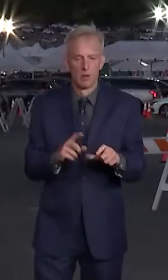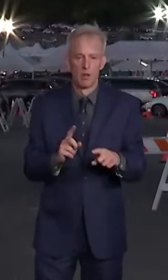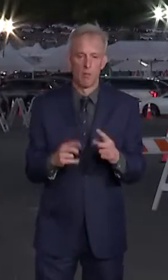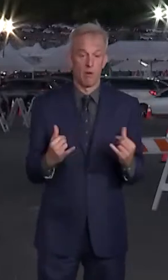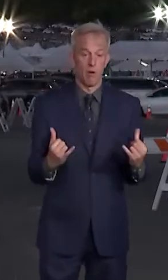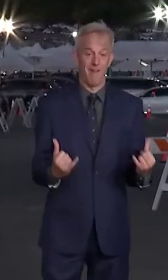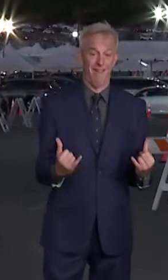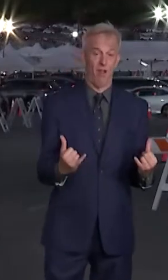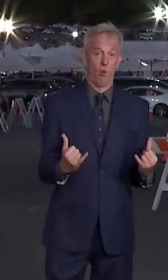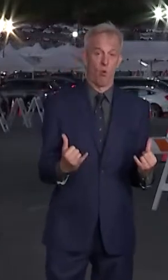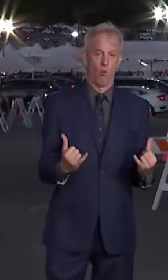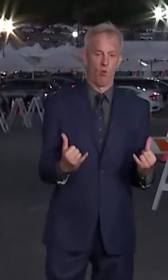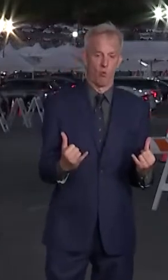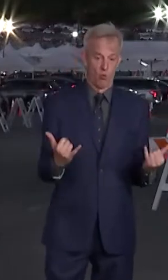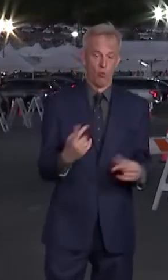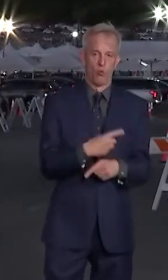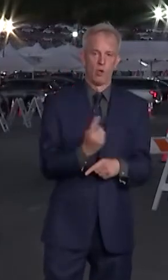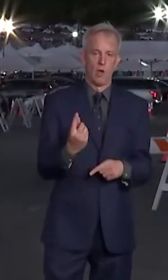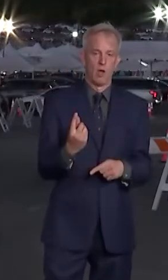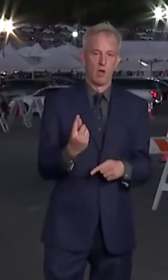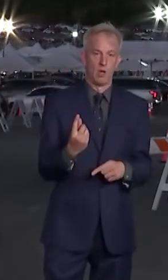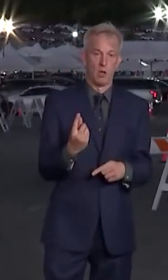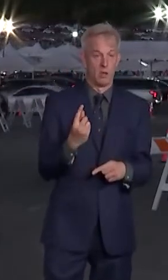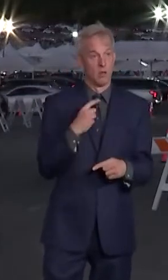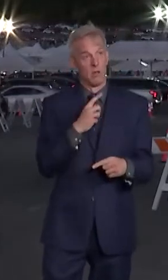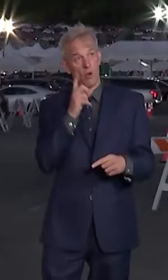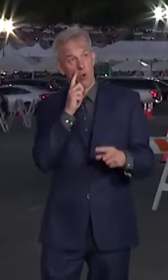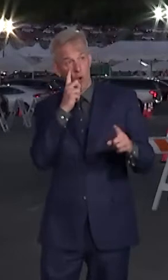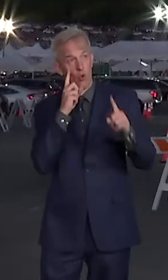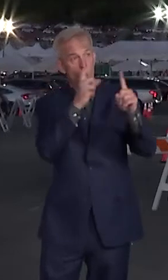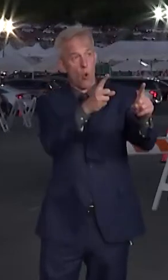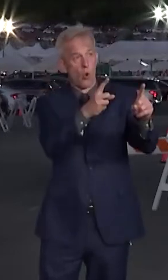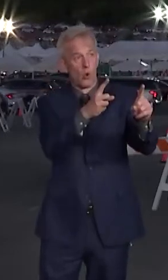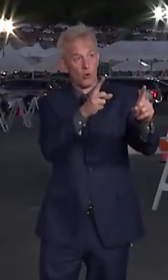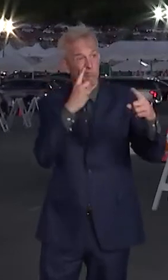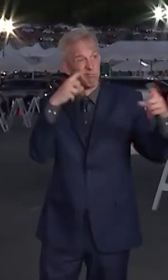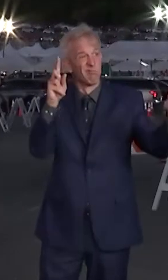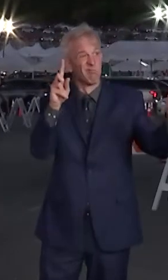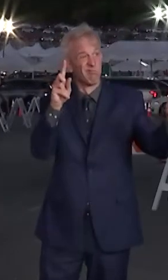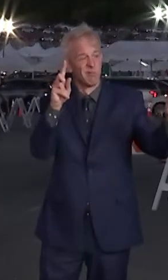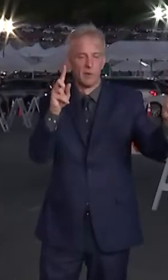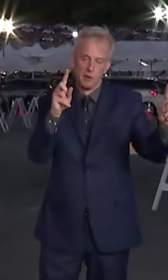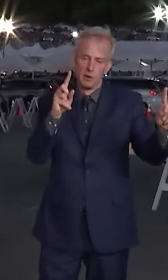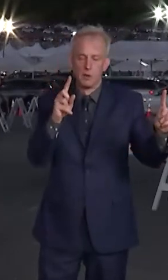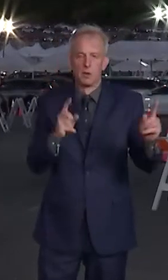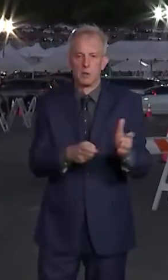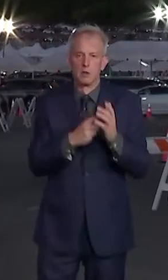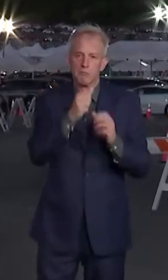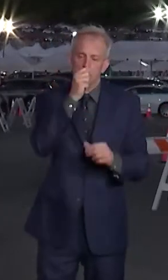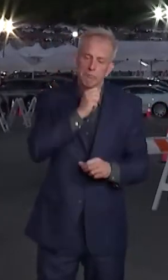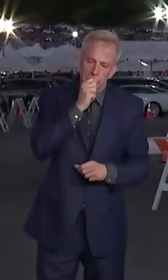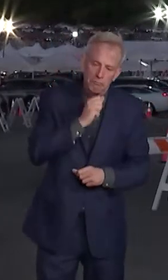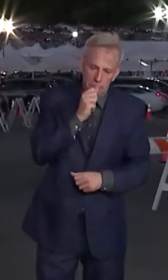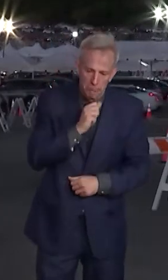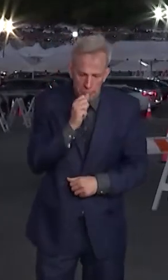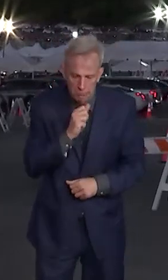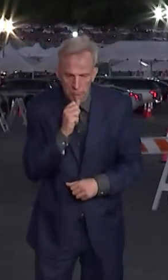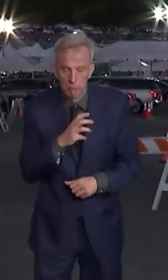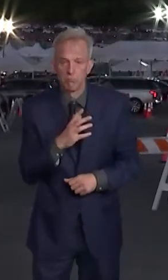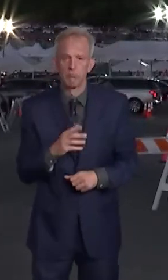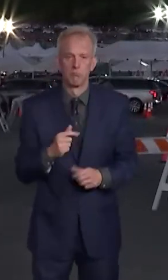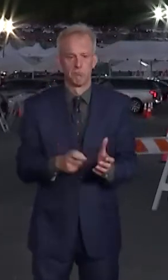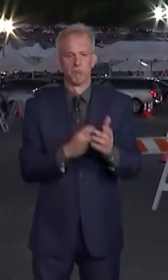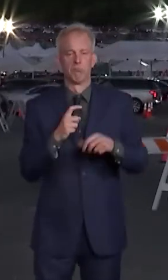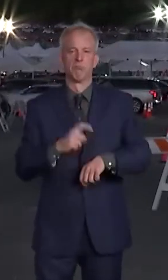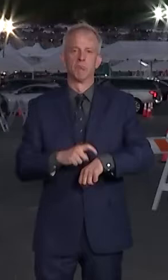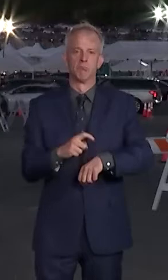are vaccinated, is going to take patience. It's going to take time from all of us. But we're working day and night to